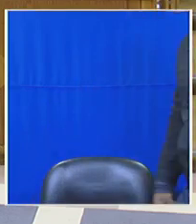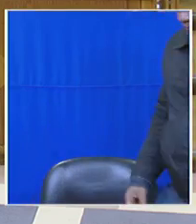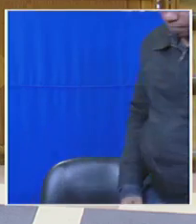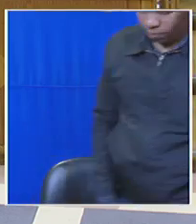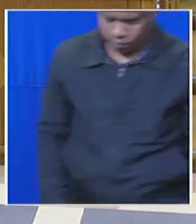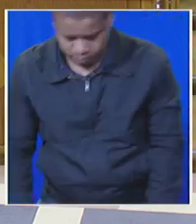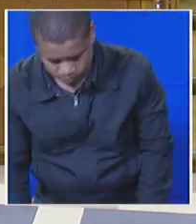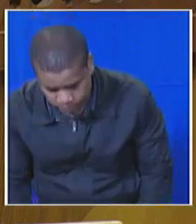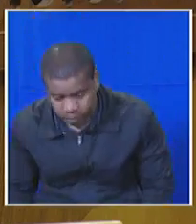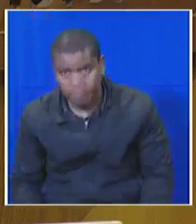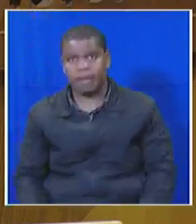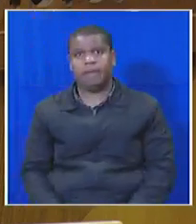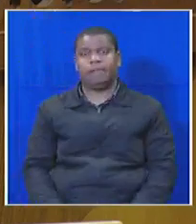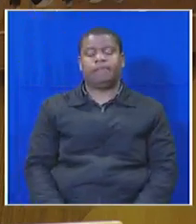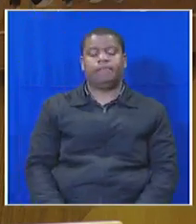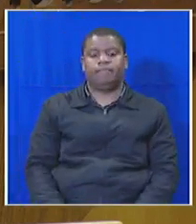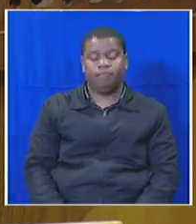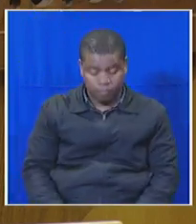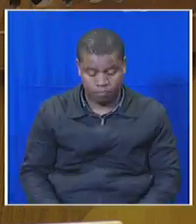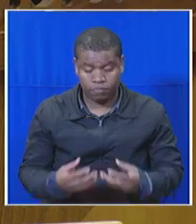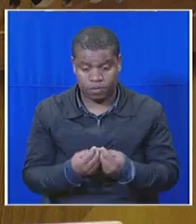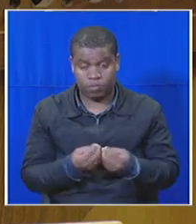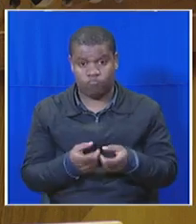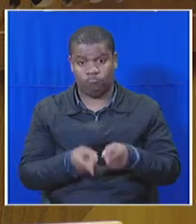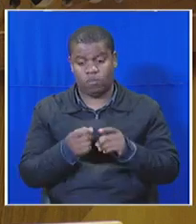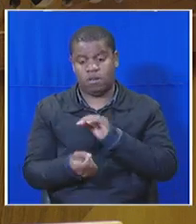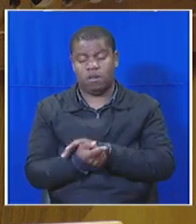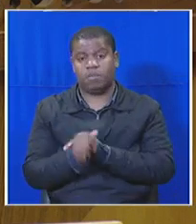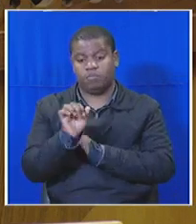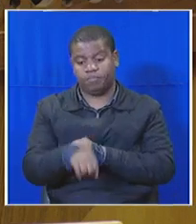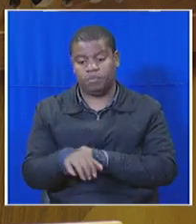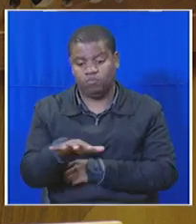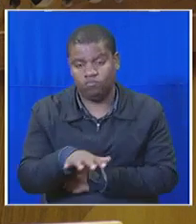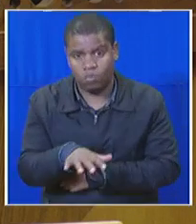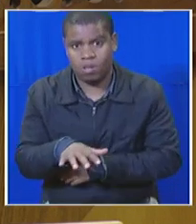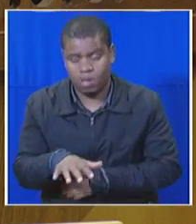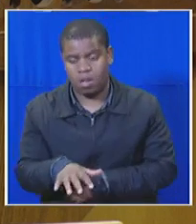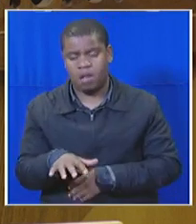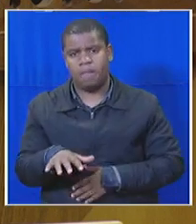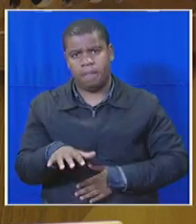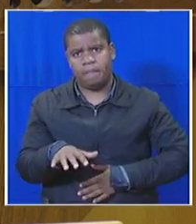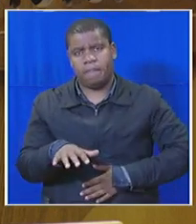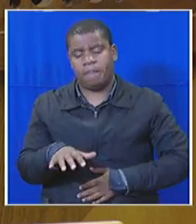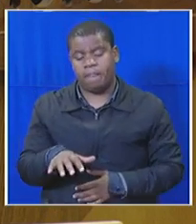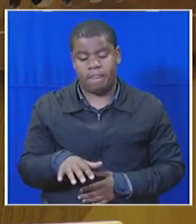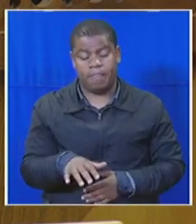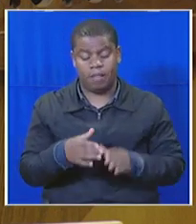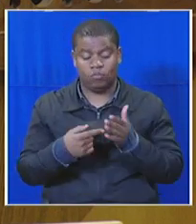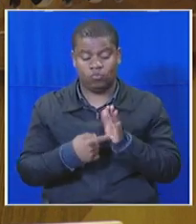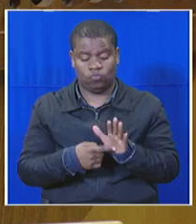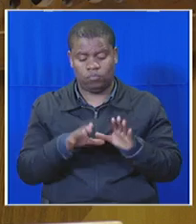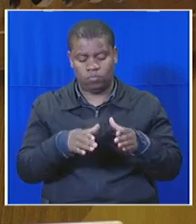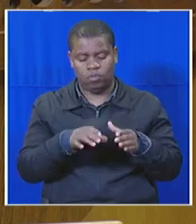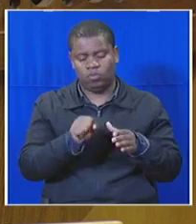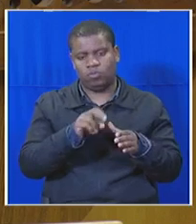Deputy Speaker, something horrible has happened with the third-party funds. A clear indication how complacent and reckless SCOPA in this parliament have